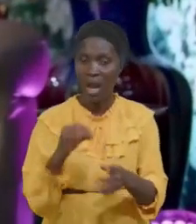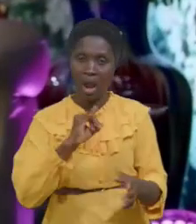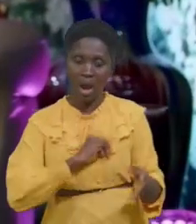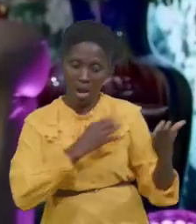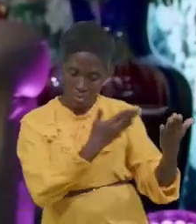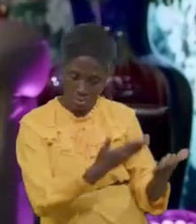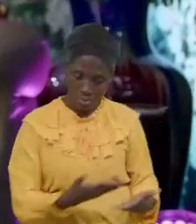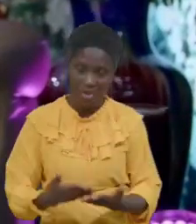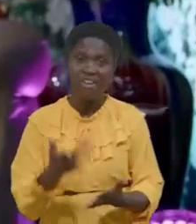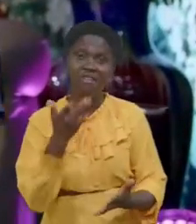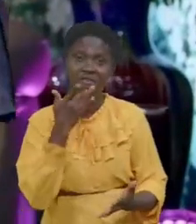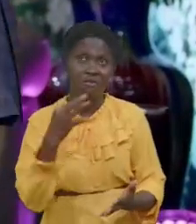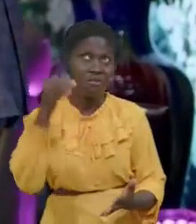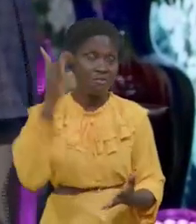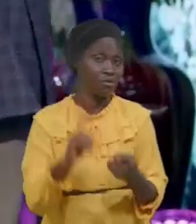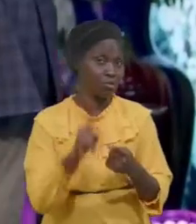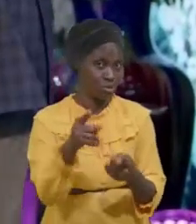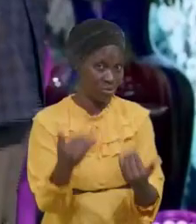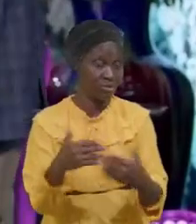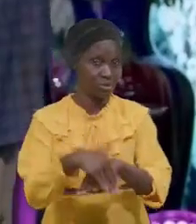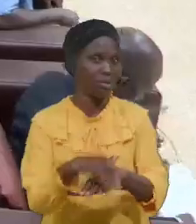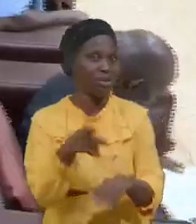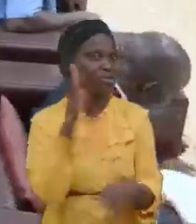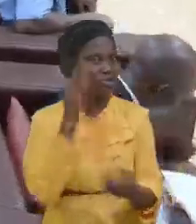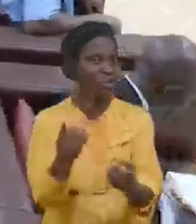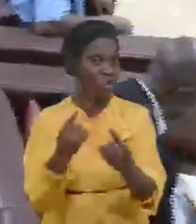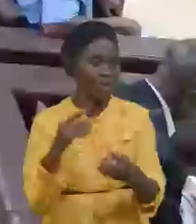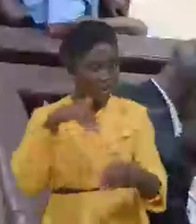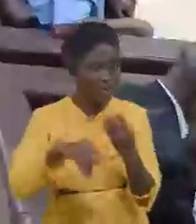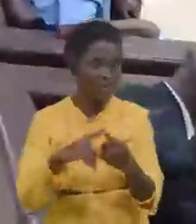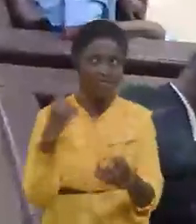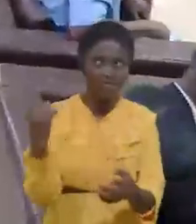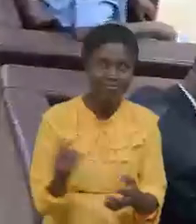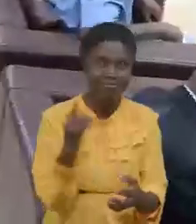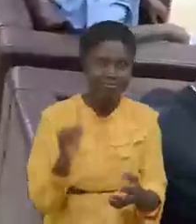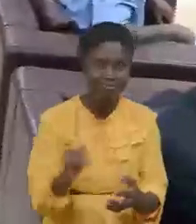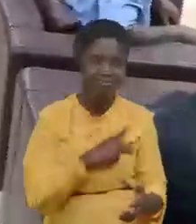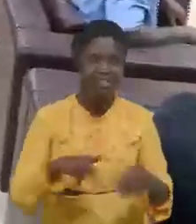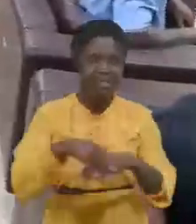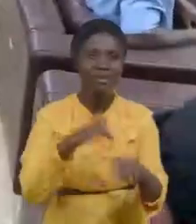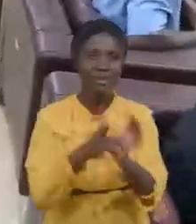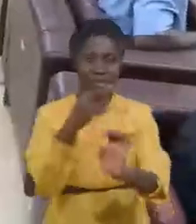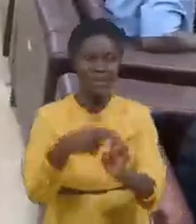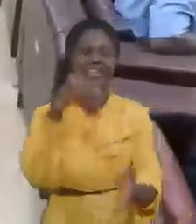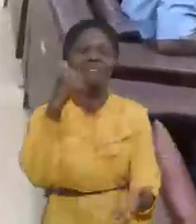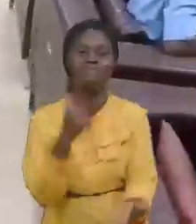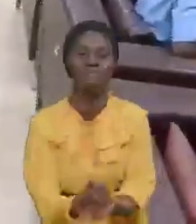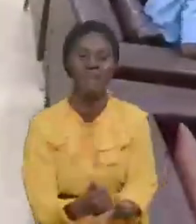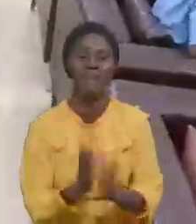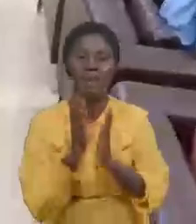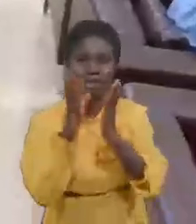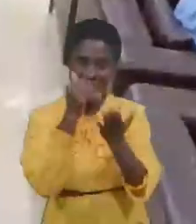of God to you tonight. You're welcome into the eternal kingdom. Amen. Amen.